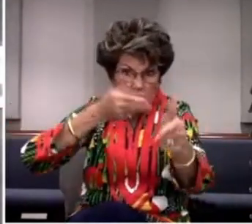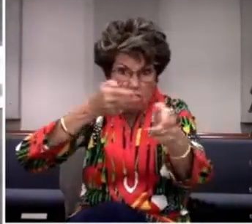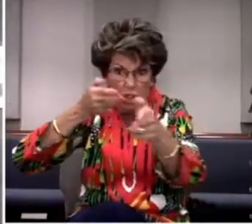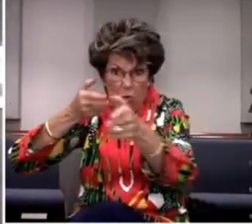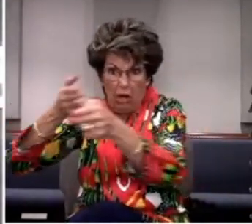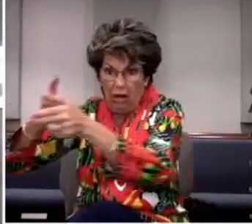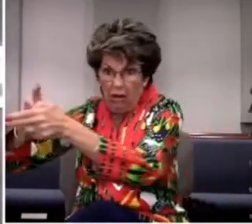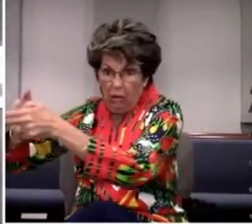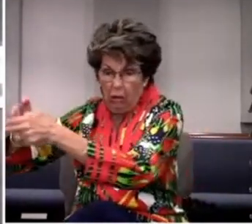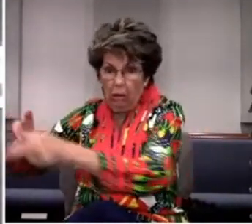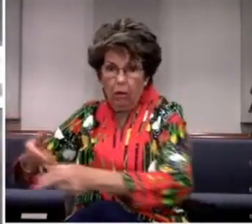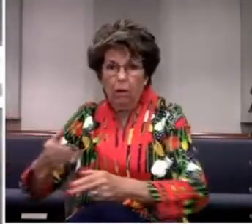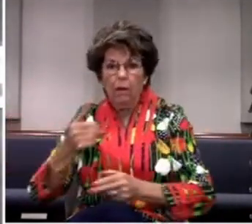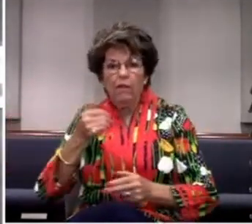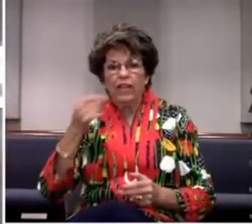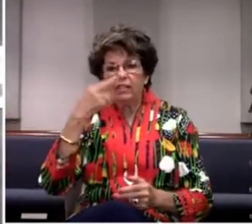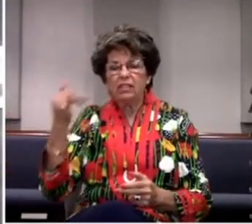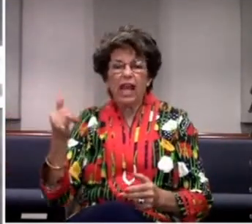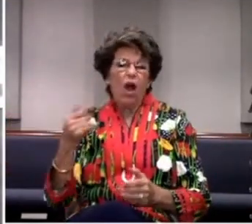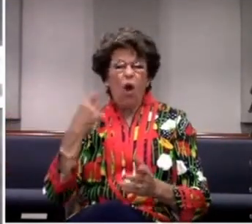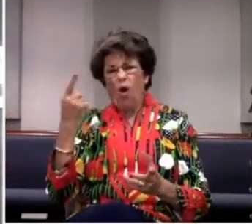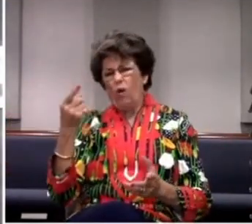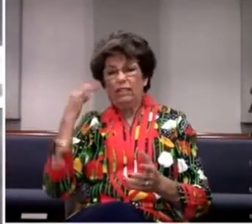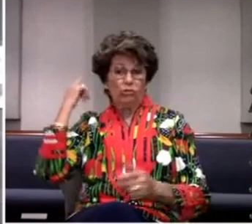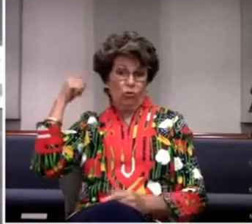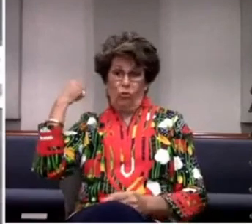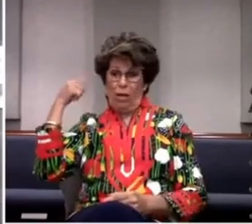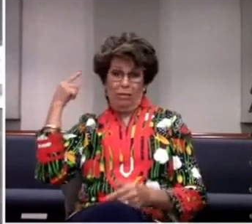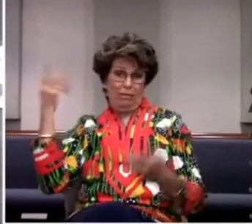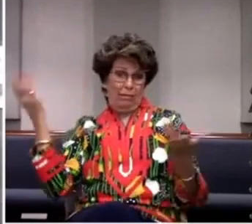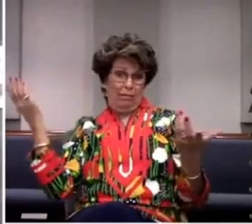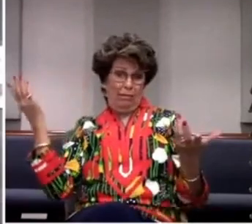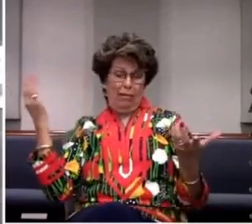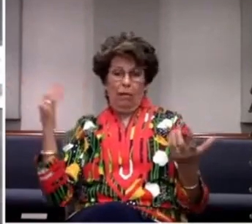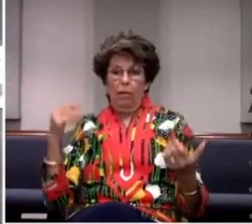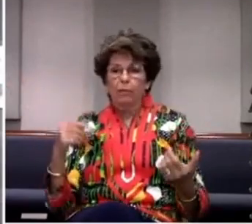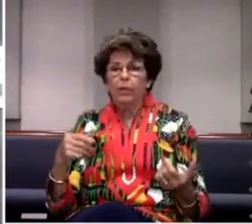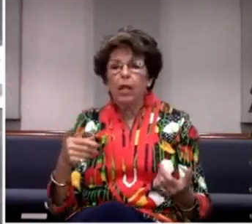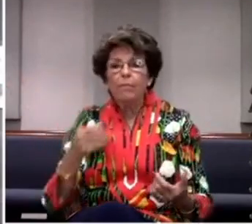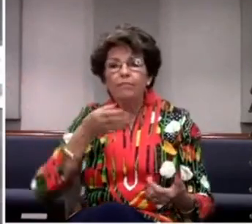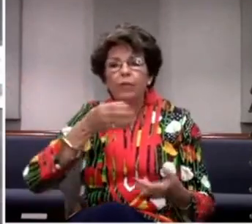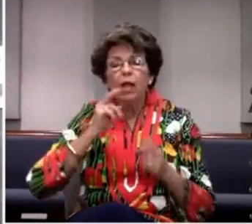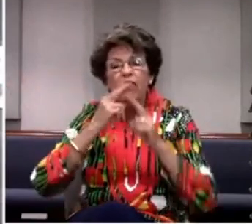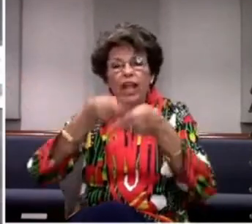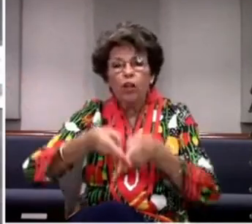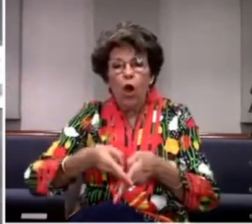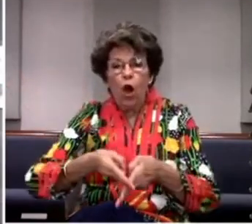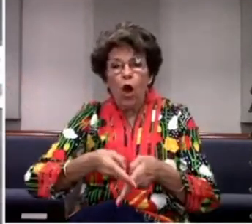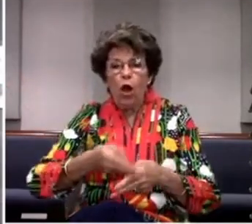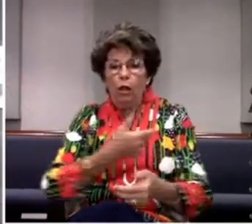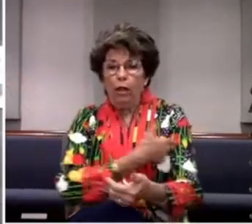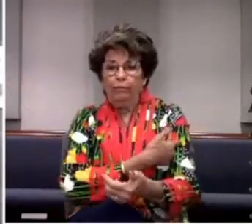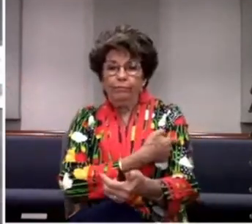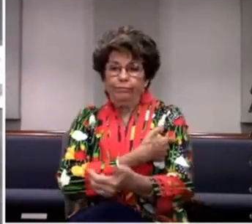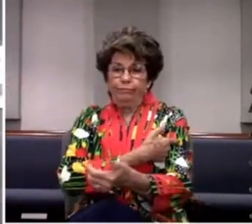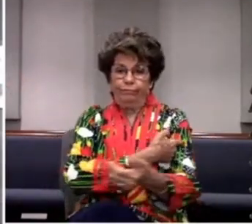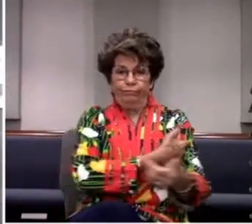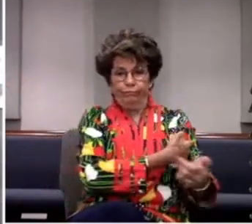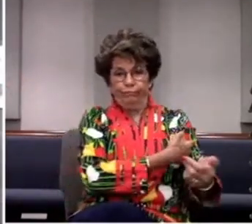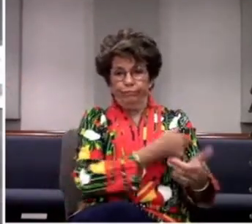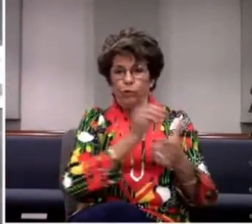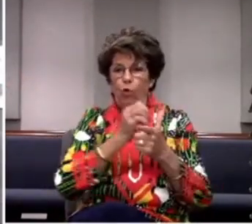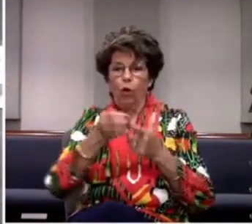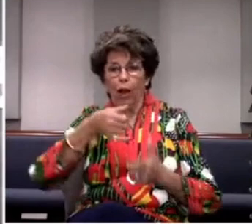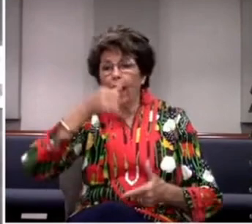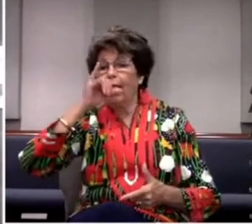They call alcoholism or drug addiction a disease. They try to find all of these human rationales to